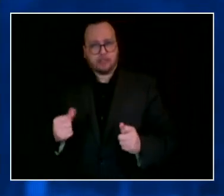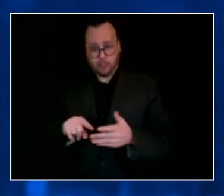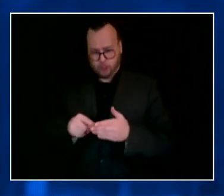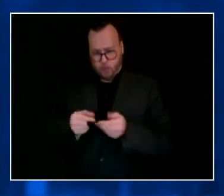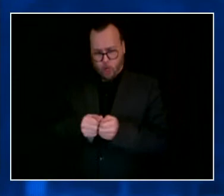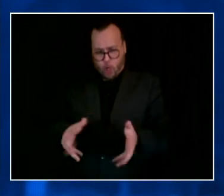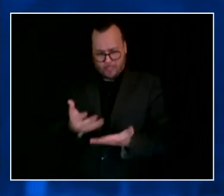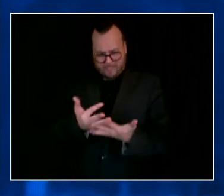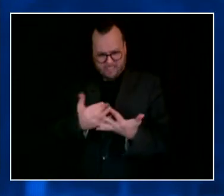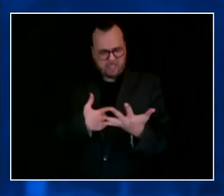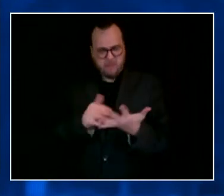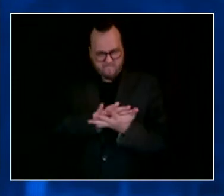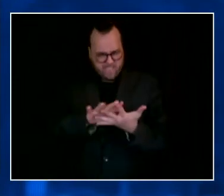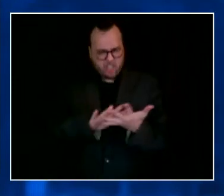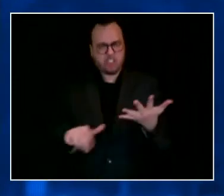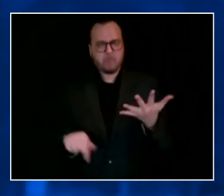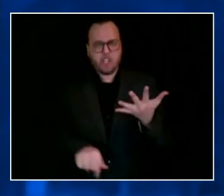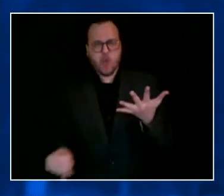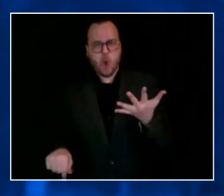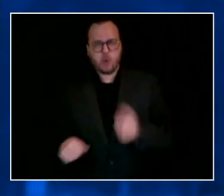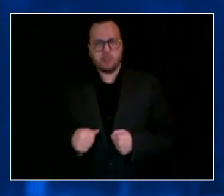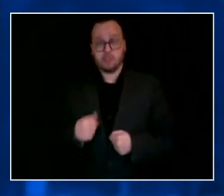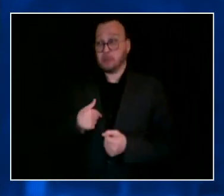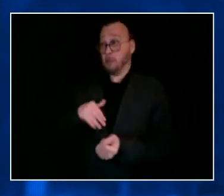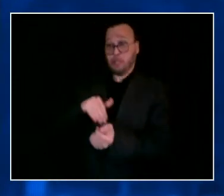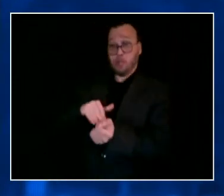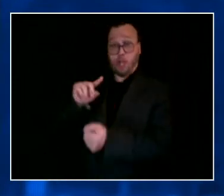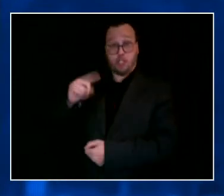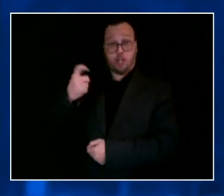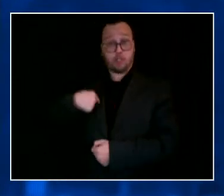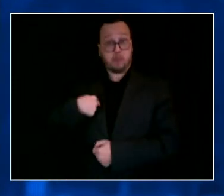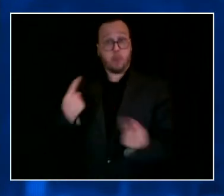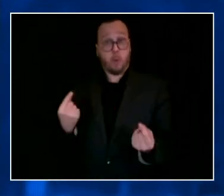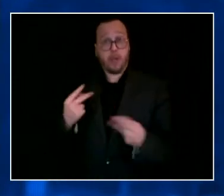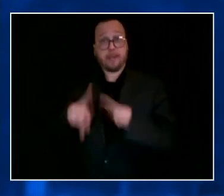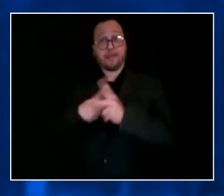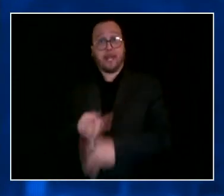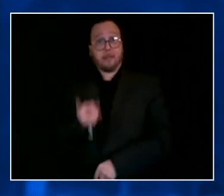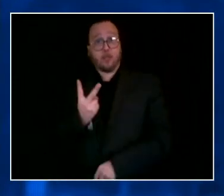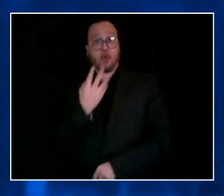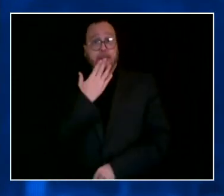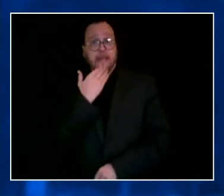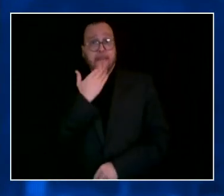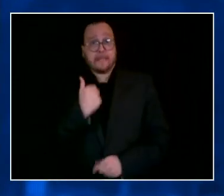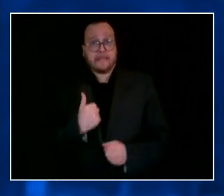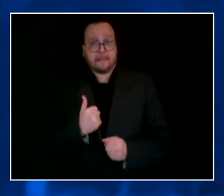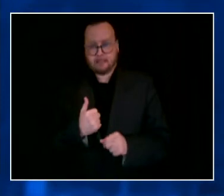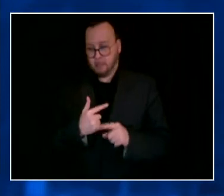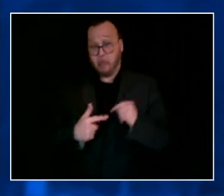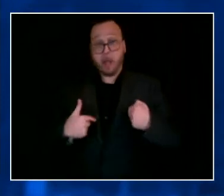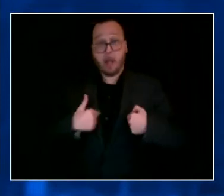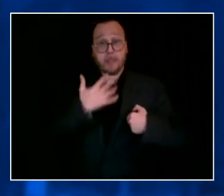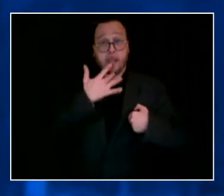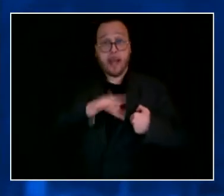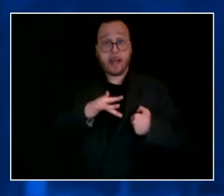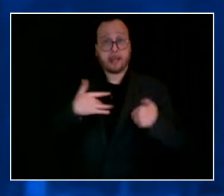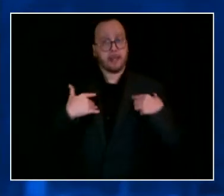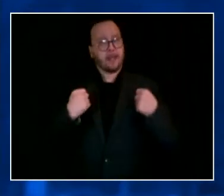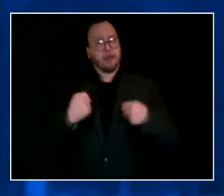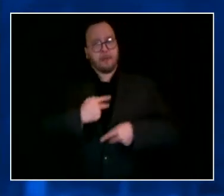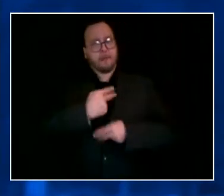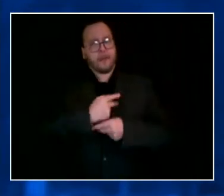and toes. My doctor diagnosed me with type 2 diabetes, but I was lucky. Healthcare should not be about